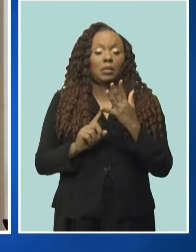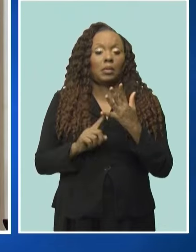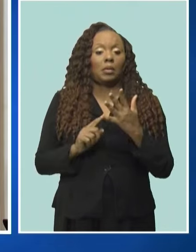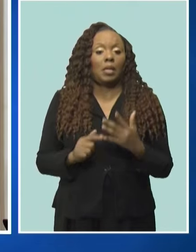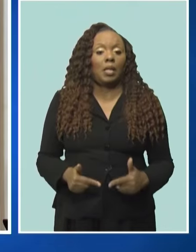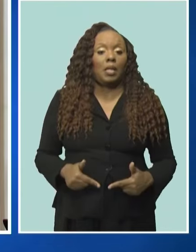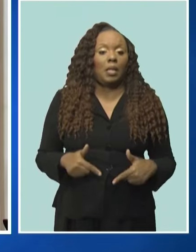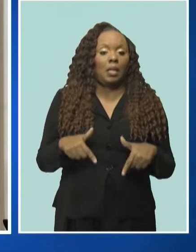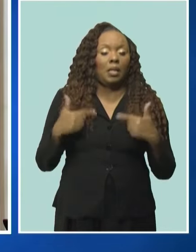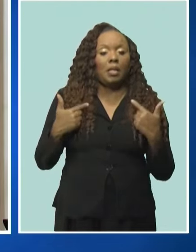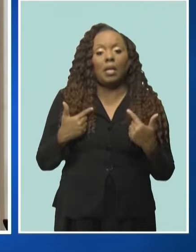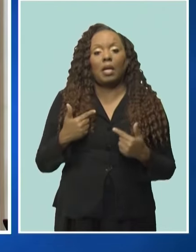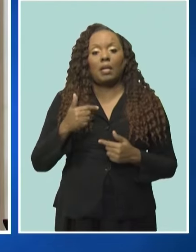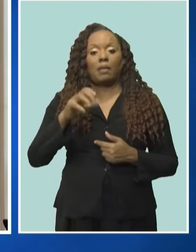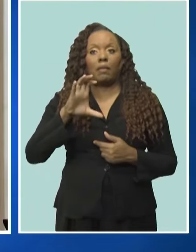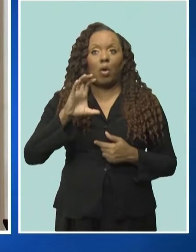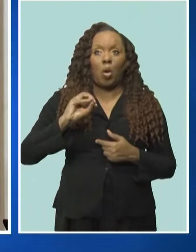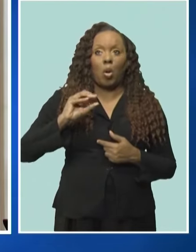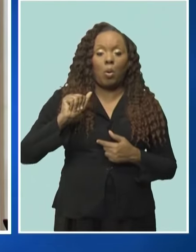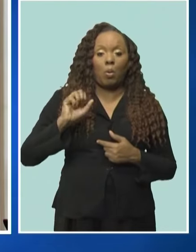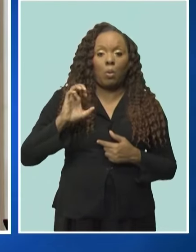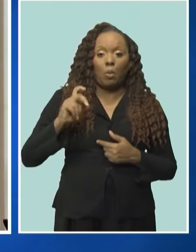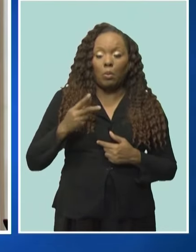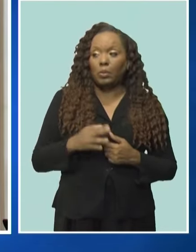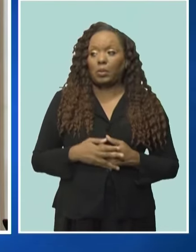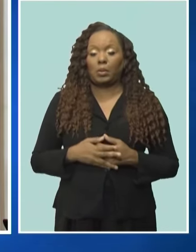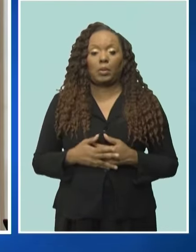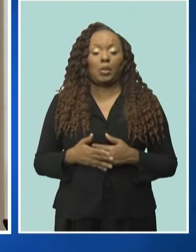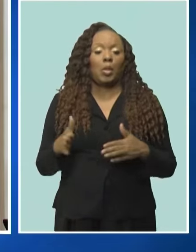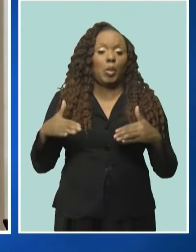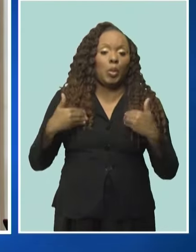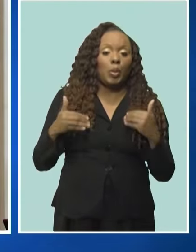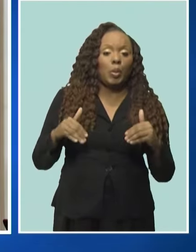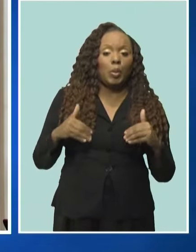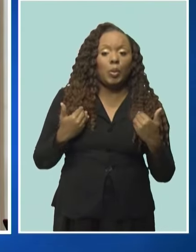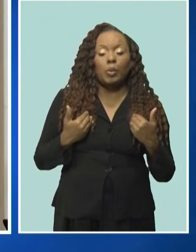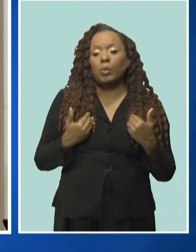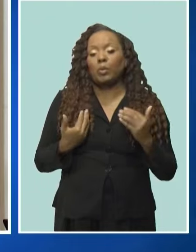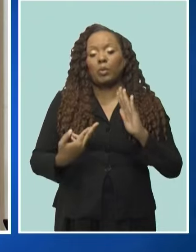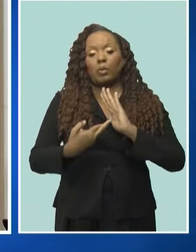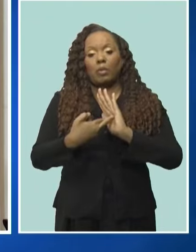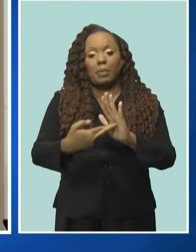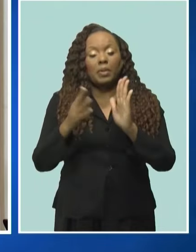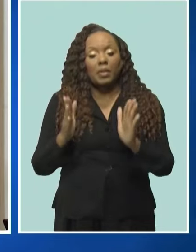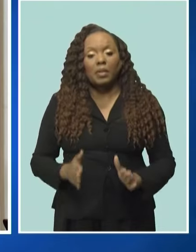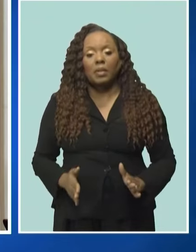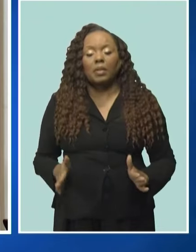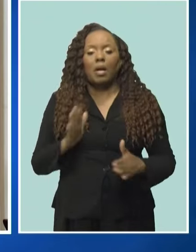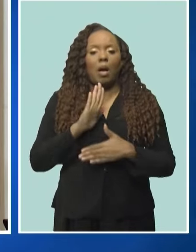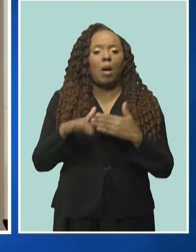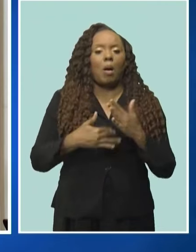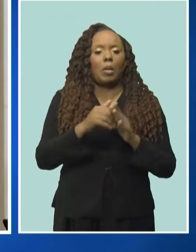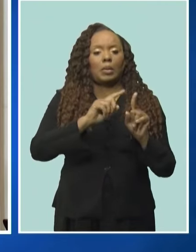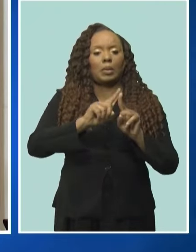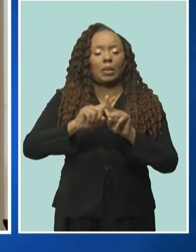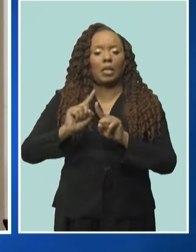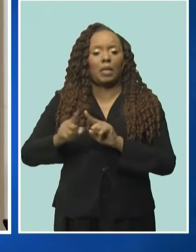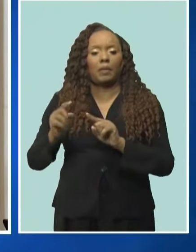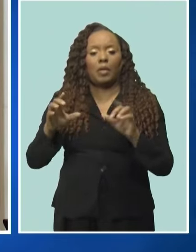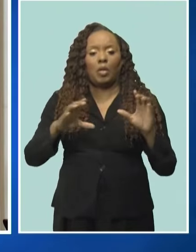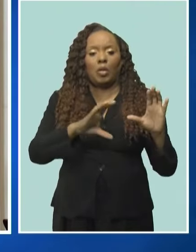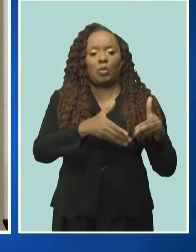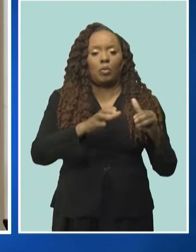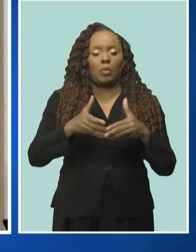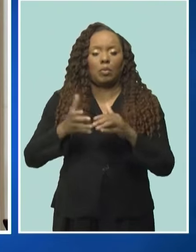that we hope to establish soon, with the youth commissioners, and with all groups across the community. Because